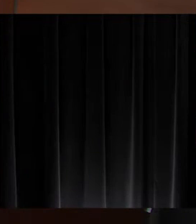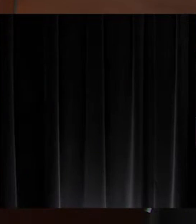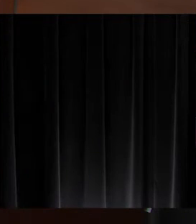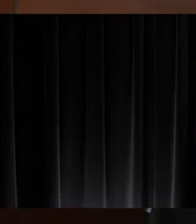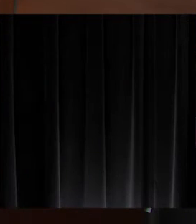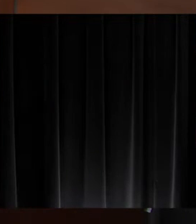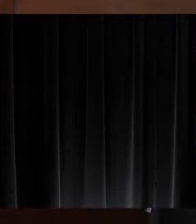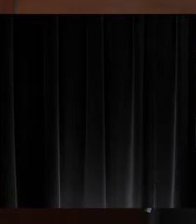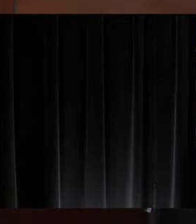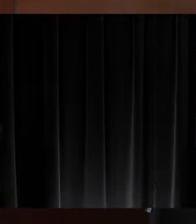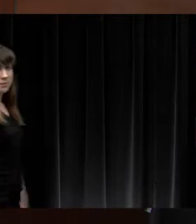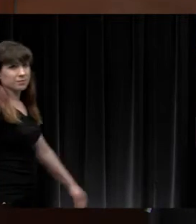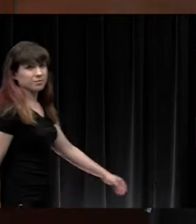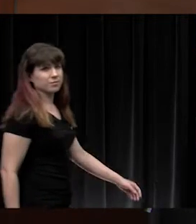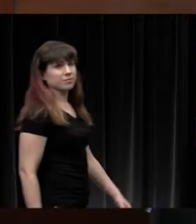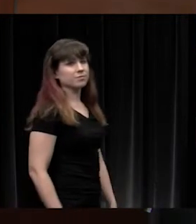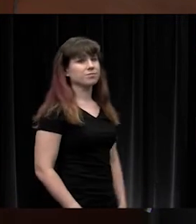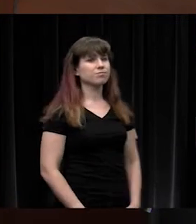items.